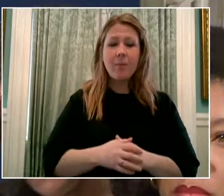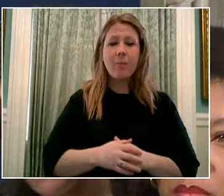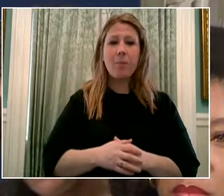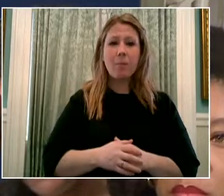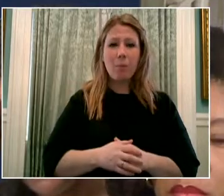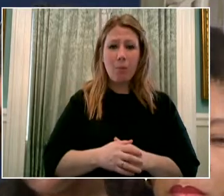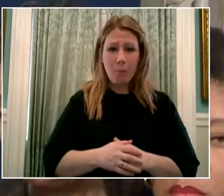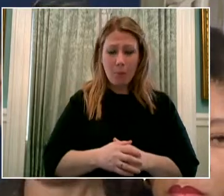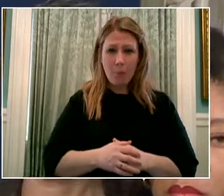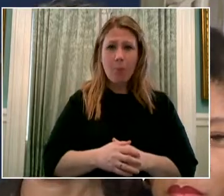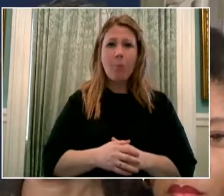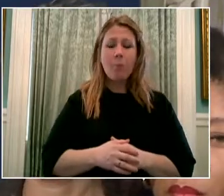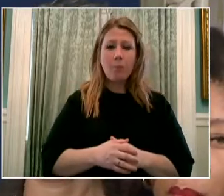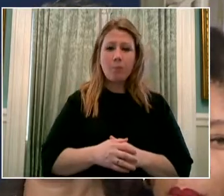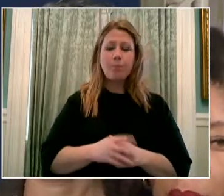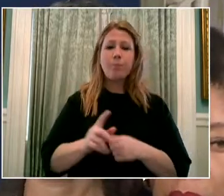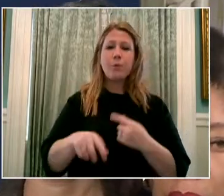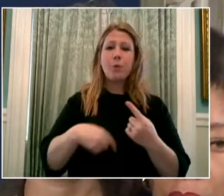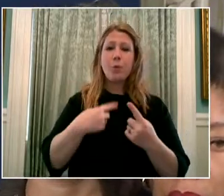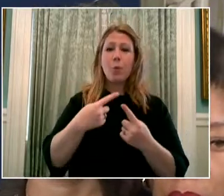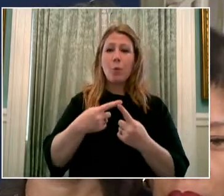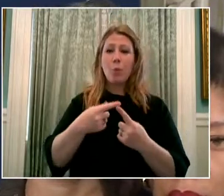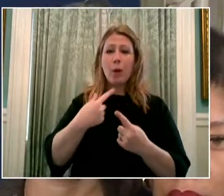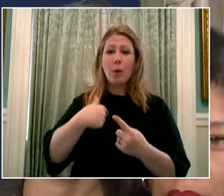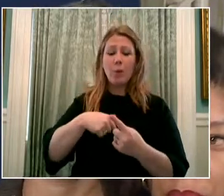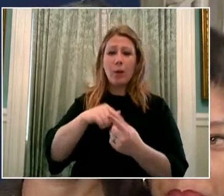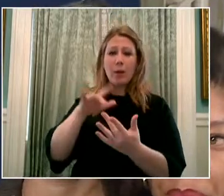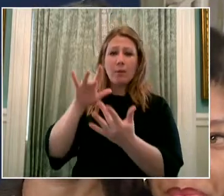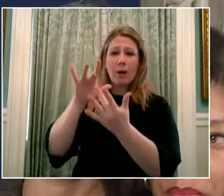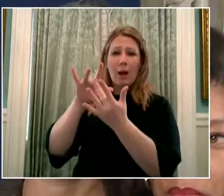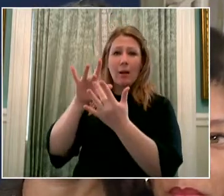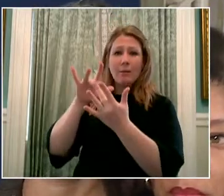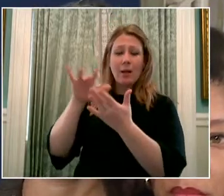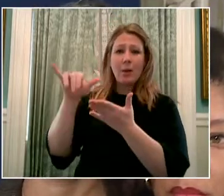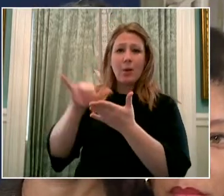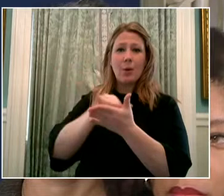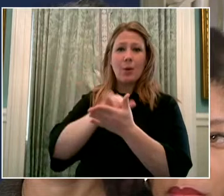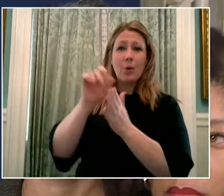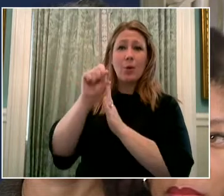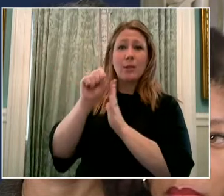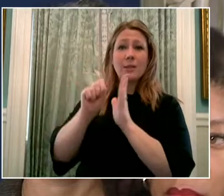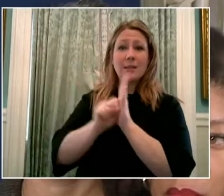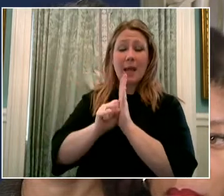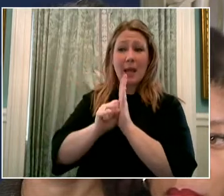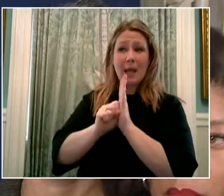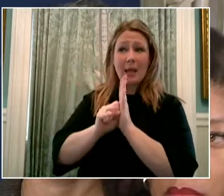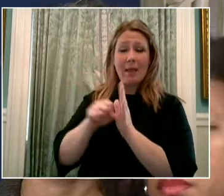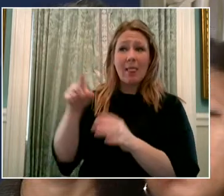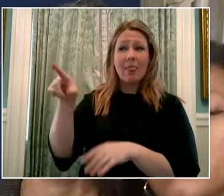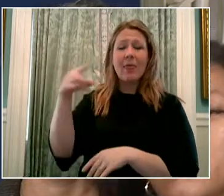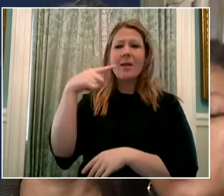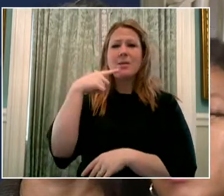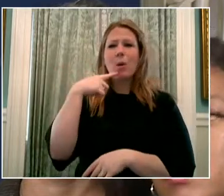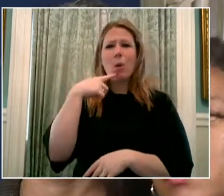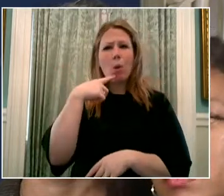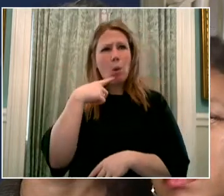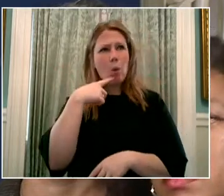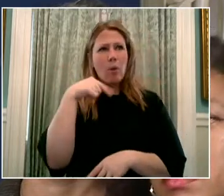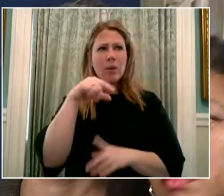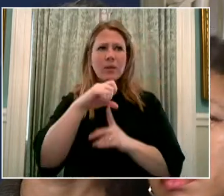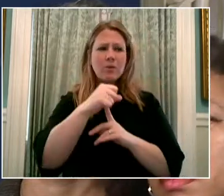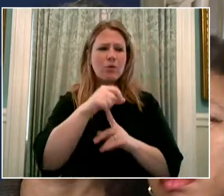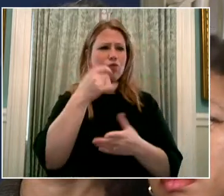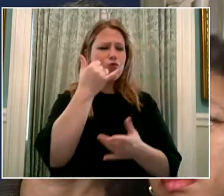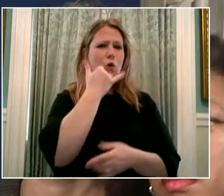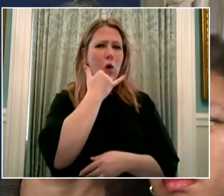colleagues throughout the state, they say, listen, this is wrong what they're doing to New York City, and we are willing to help